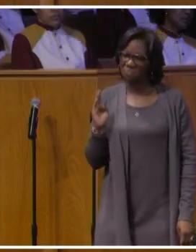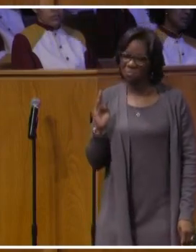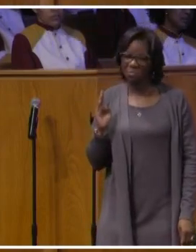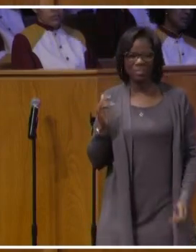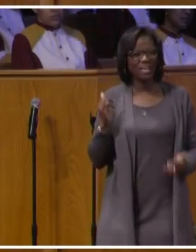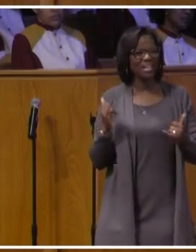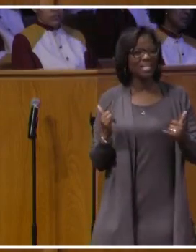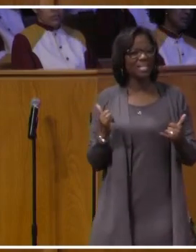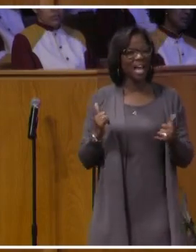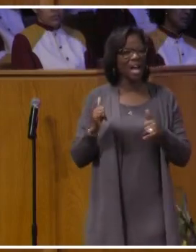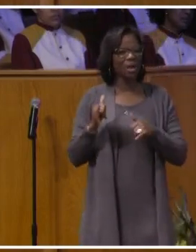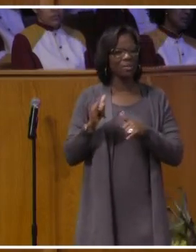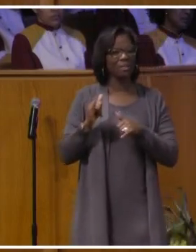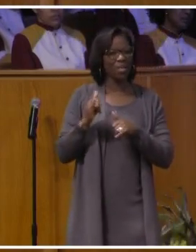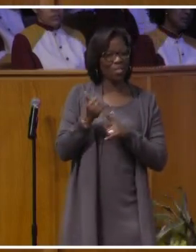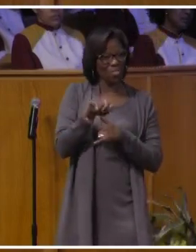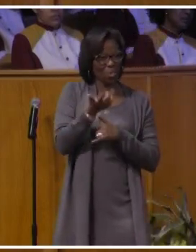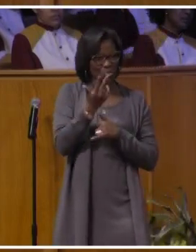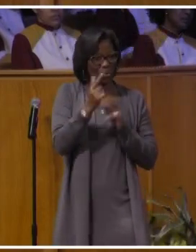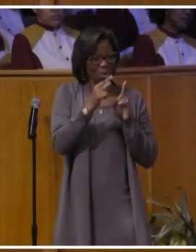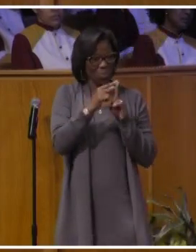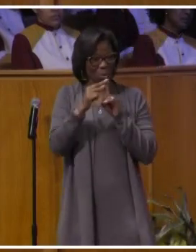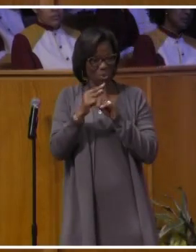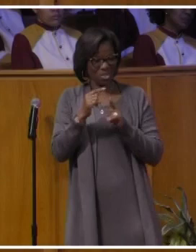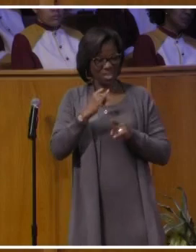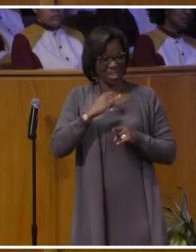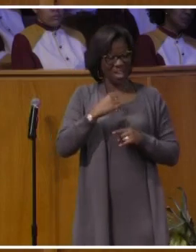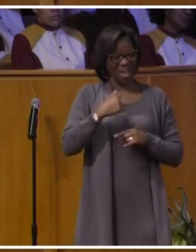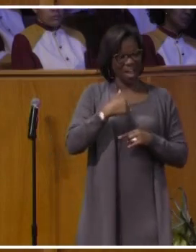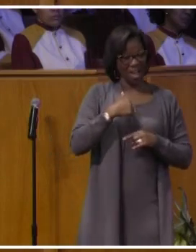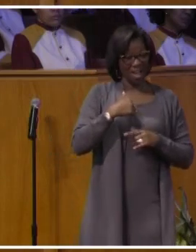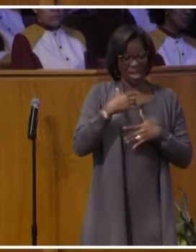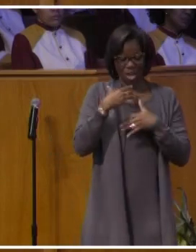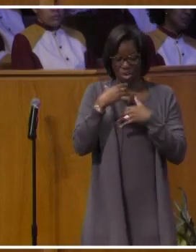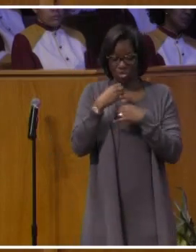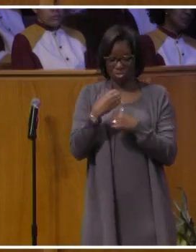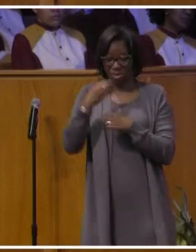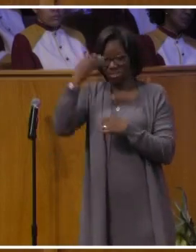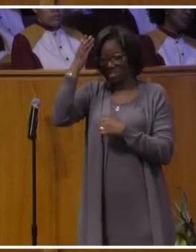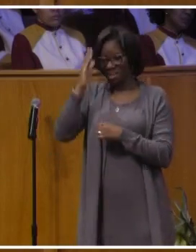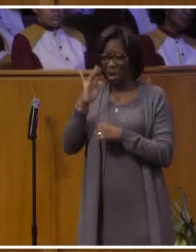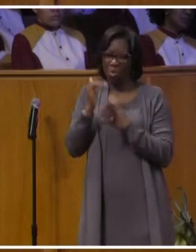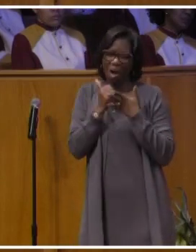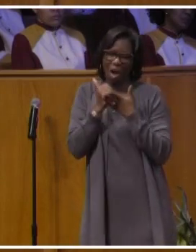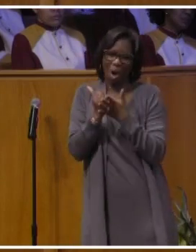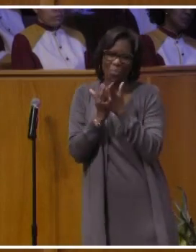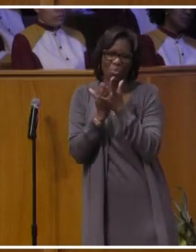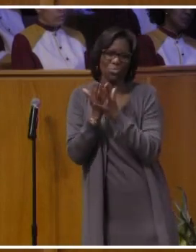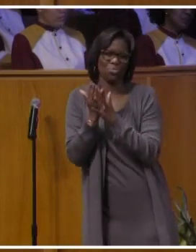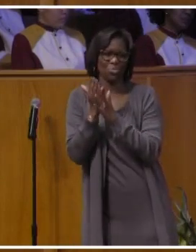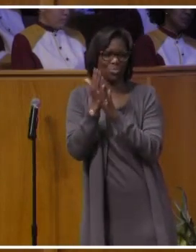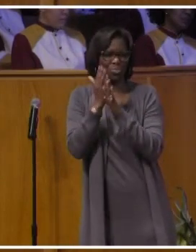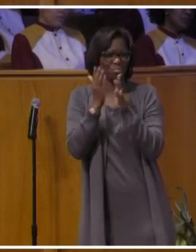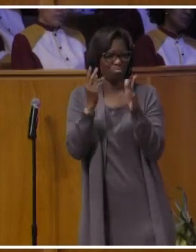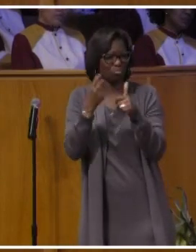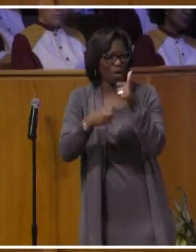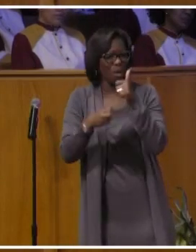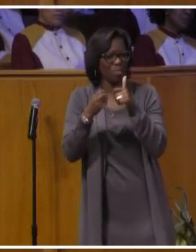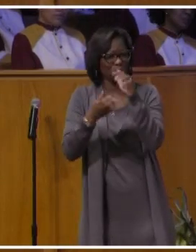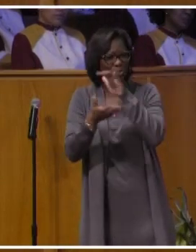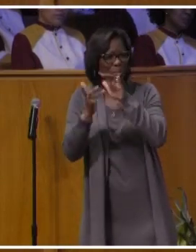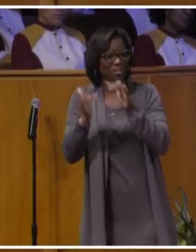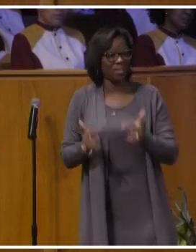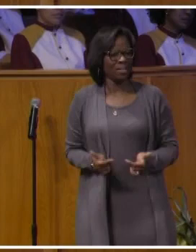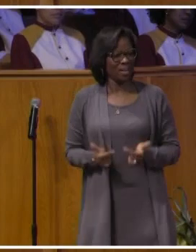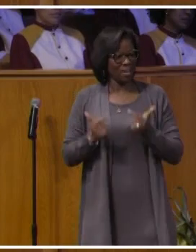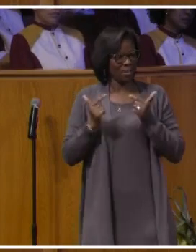And beloved, those three words will pull you through some mighty bad storms in life. They'll allow